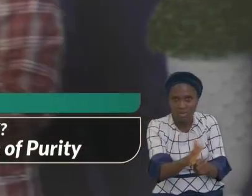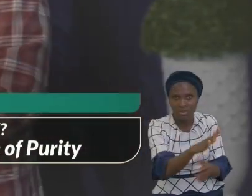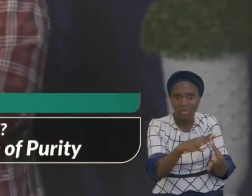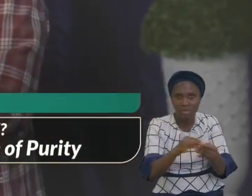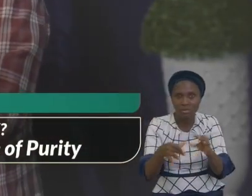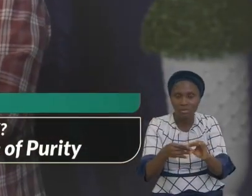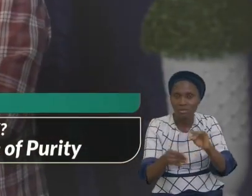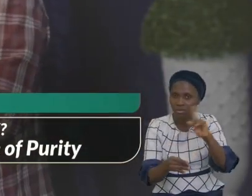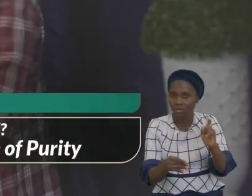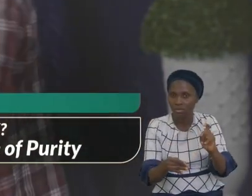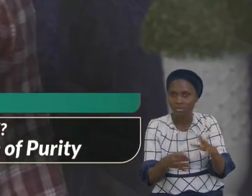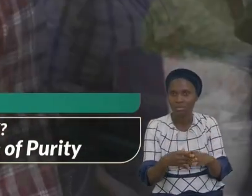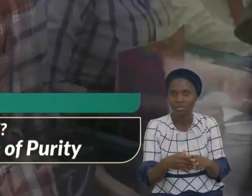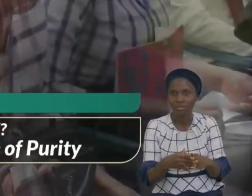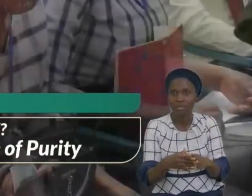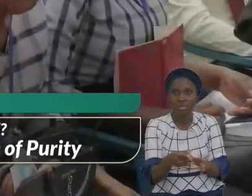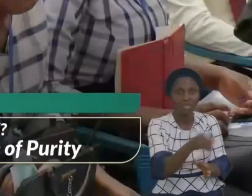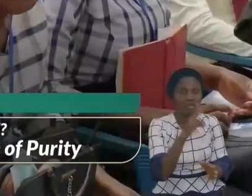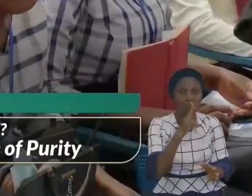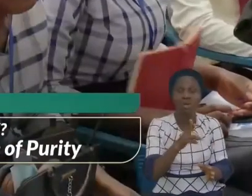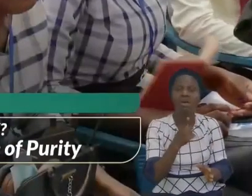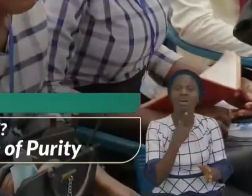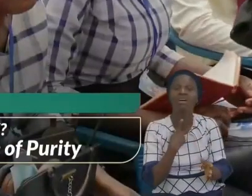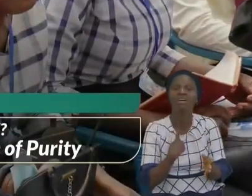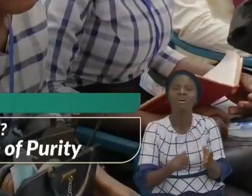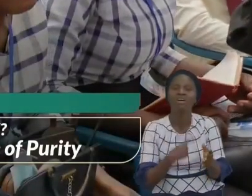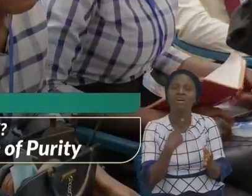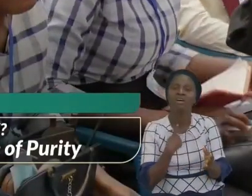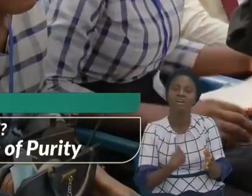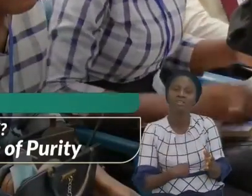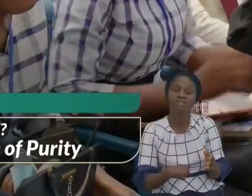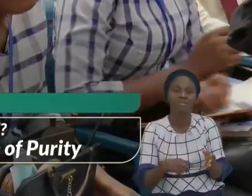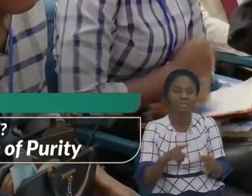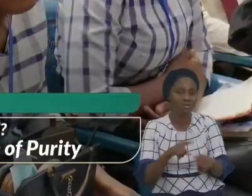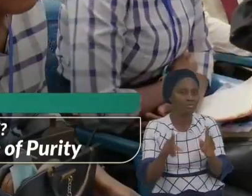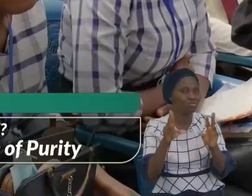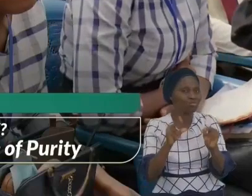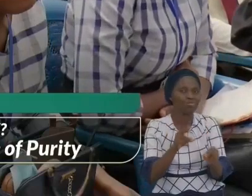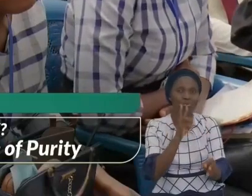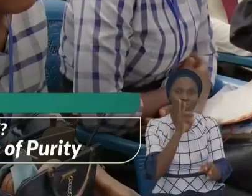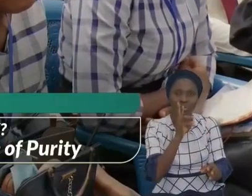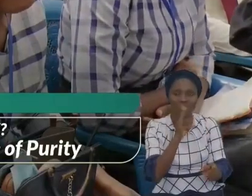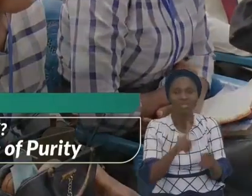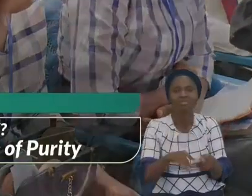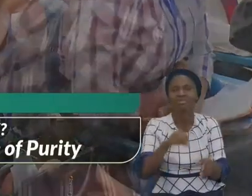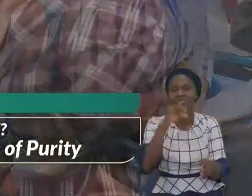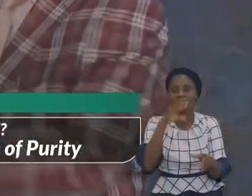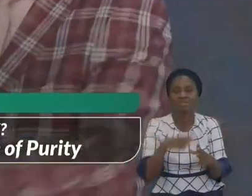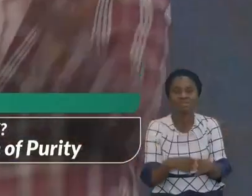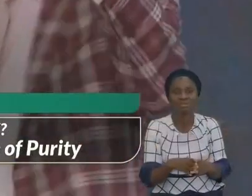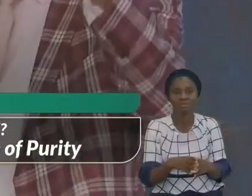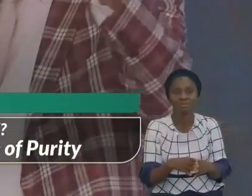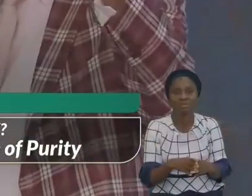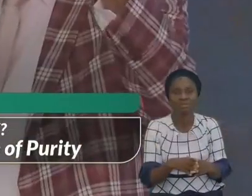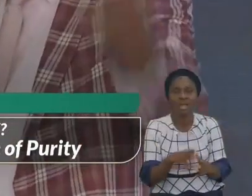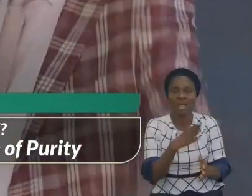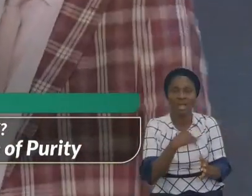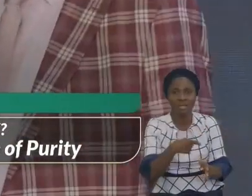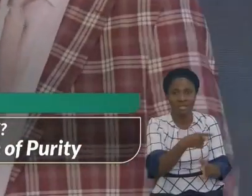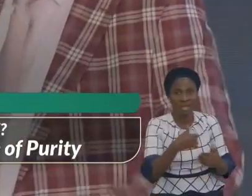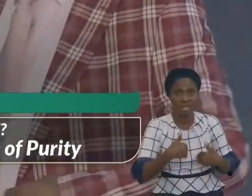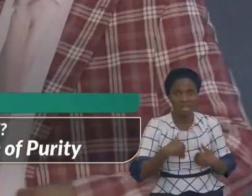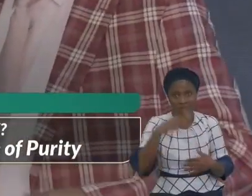drink. And they had the man of God with them. He struck the rock and water came out